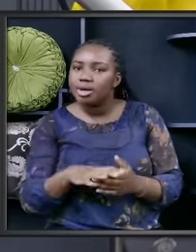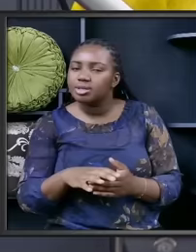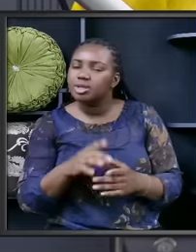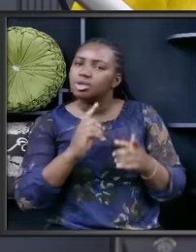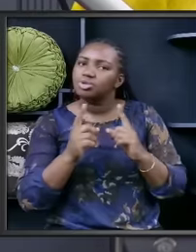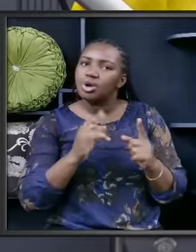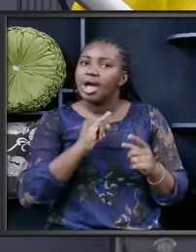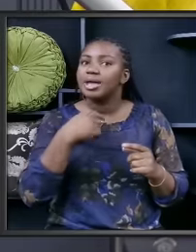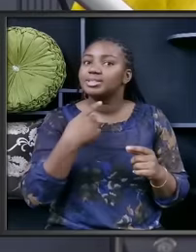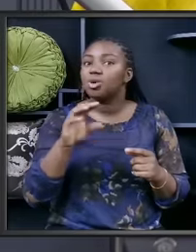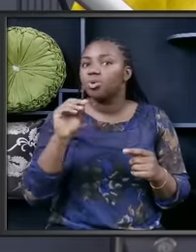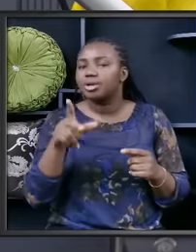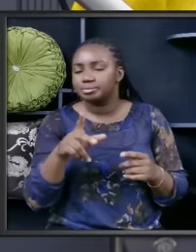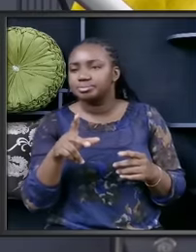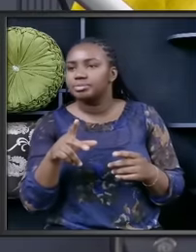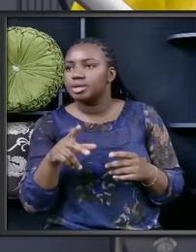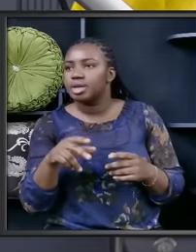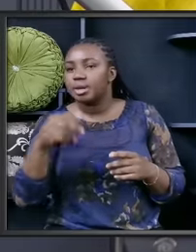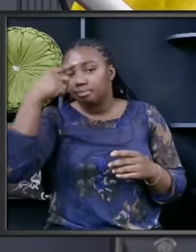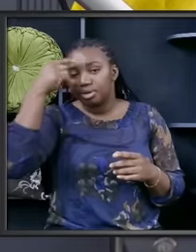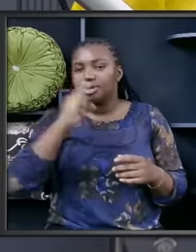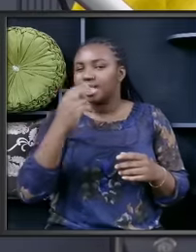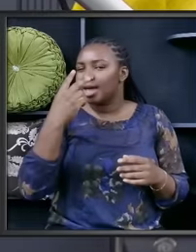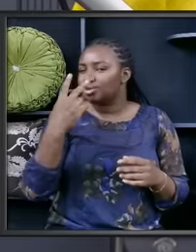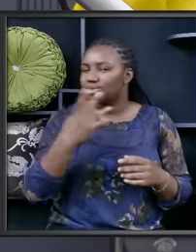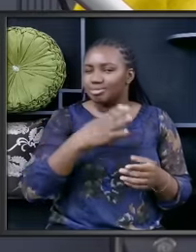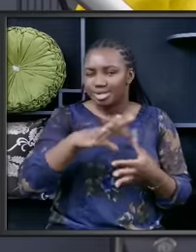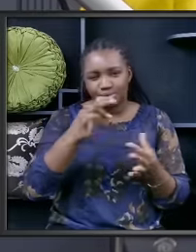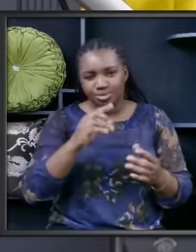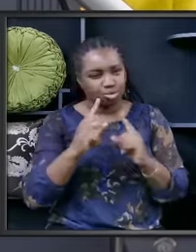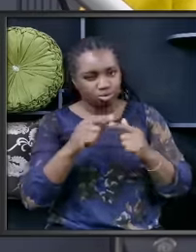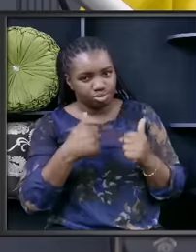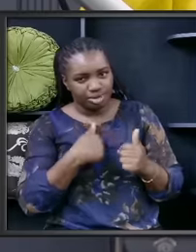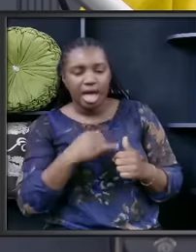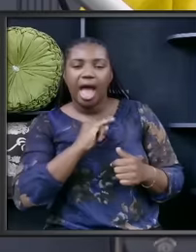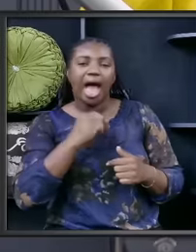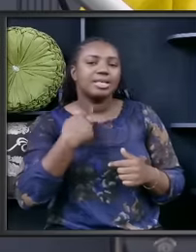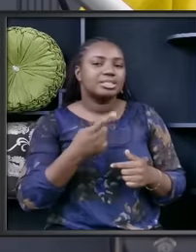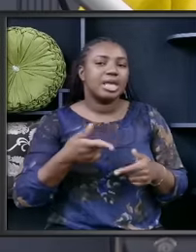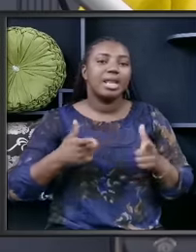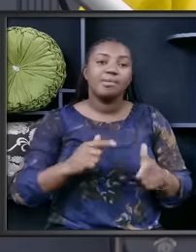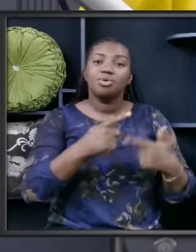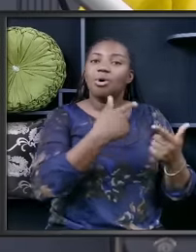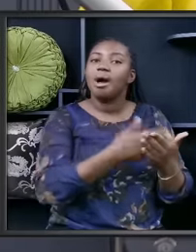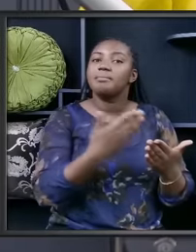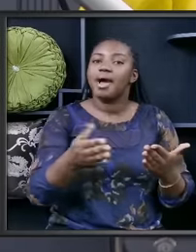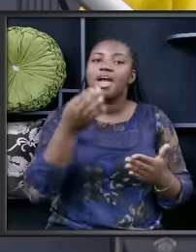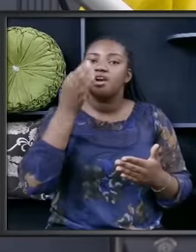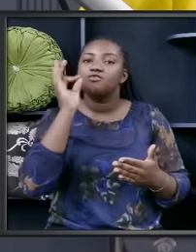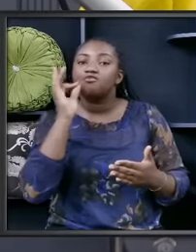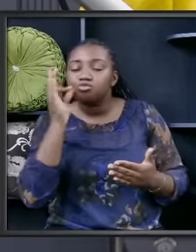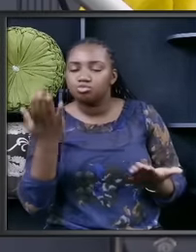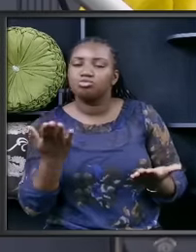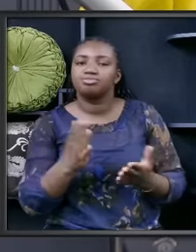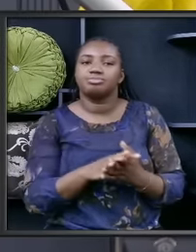talk. Now I say, okay, because I don't look at man, my spirit don't talk to me. I say, okay, make I go buy a fruit, this thing,